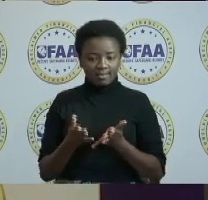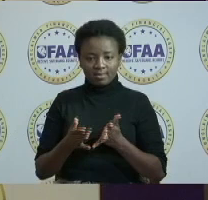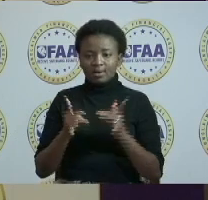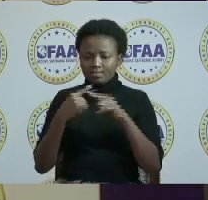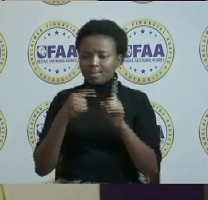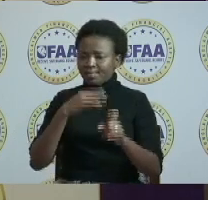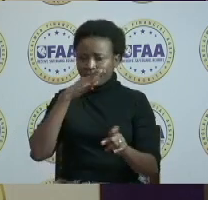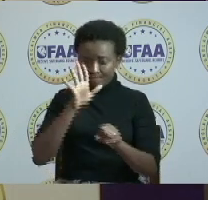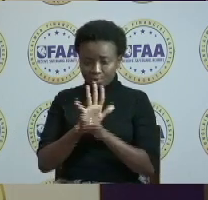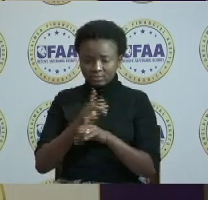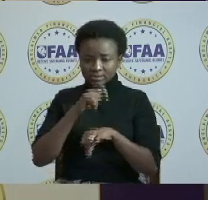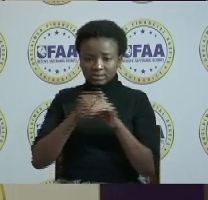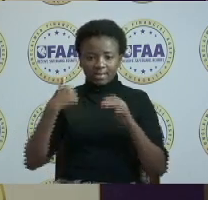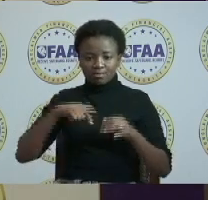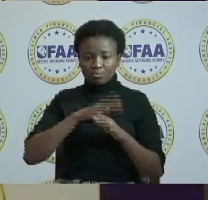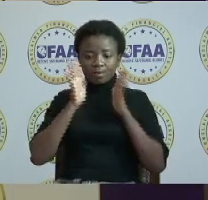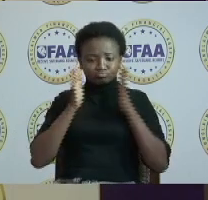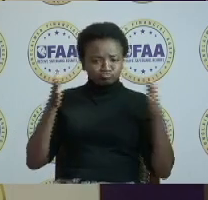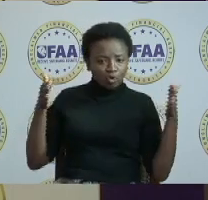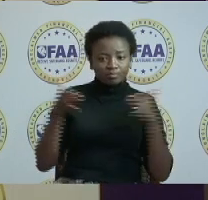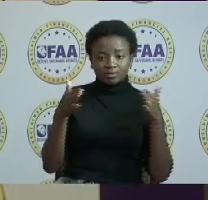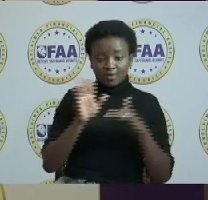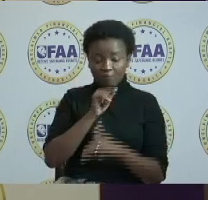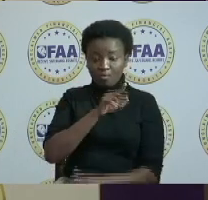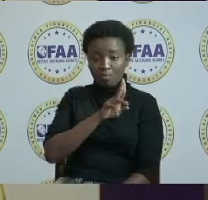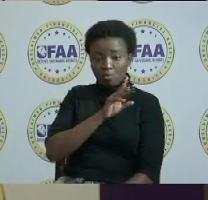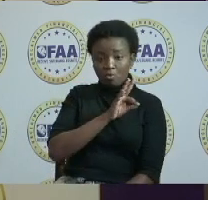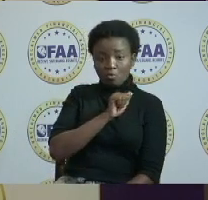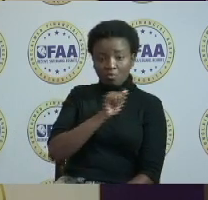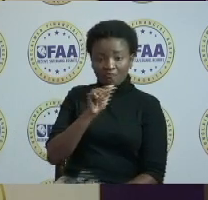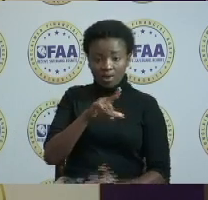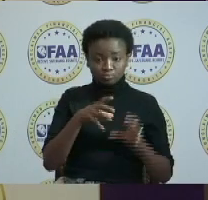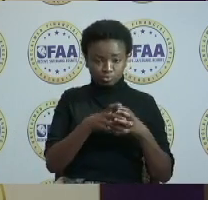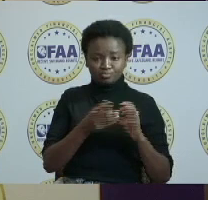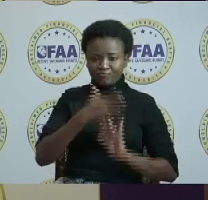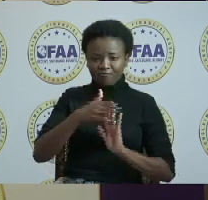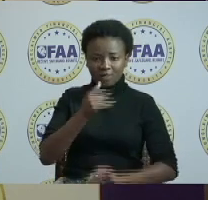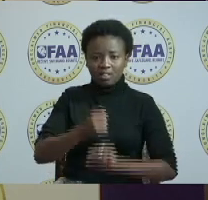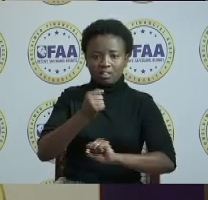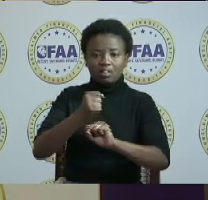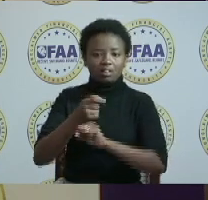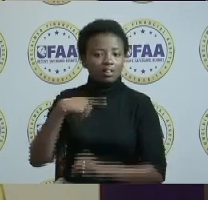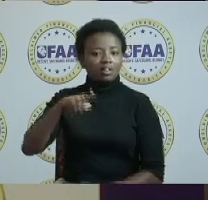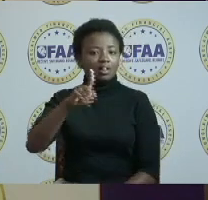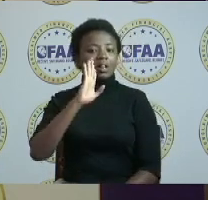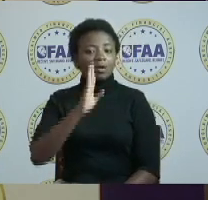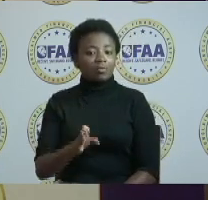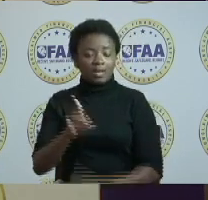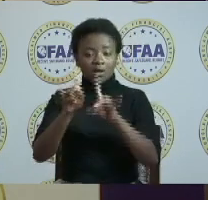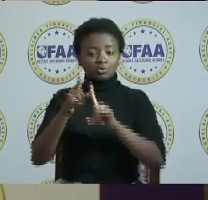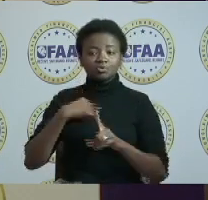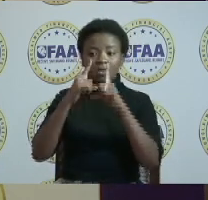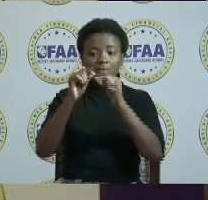you the commitment by the UFAA authority is steadfast. So as I have said, it